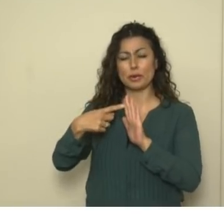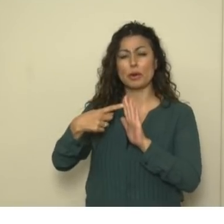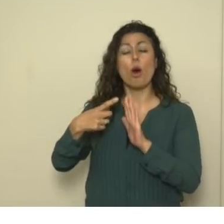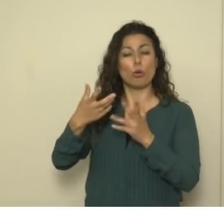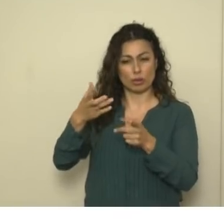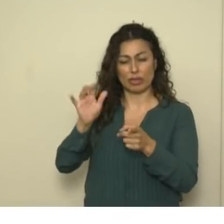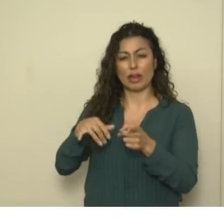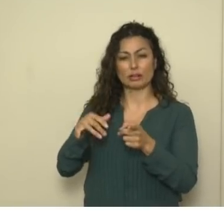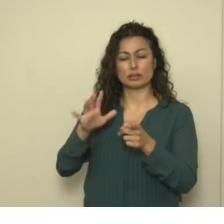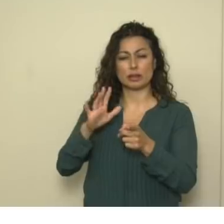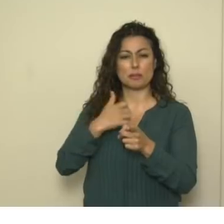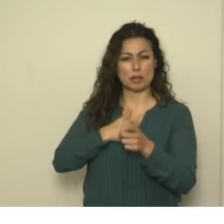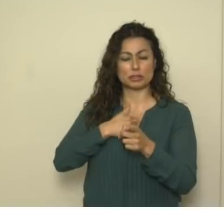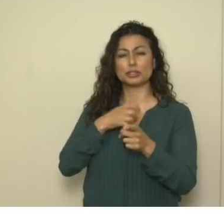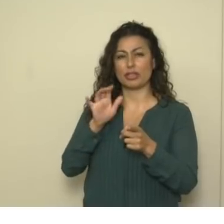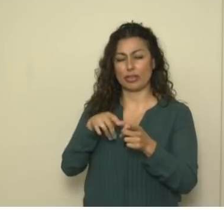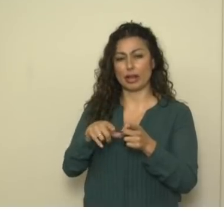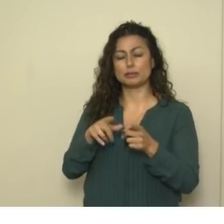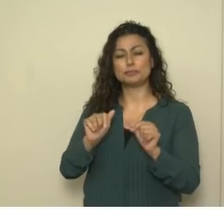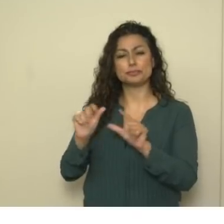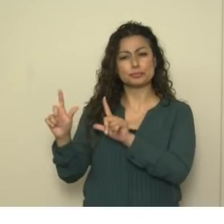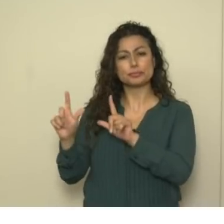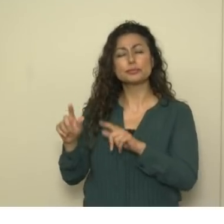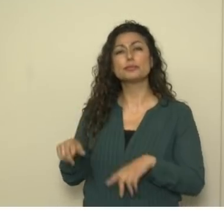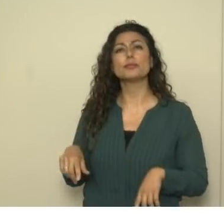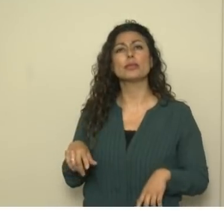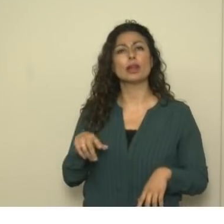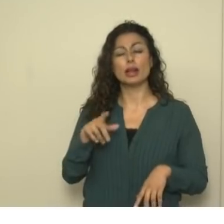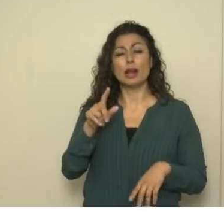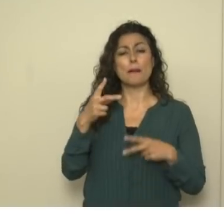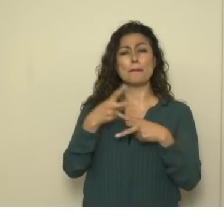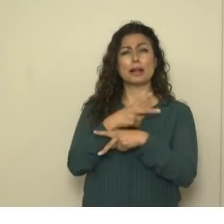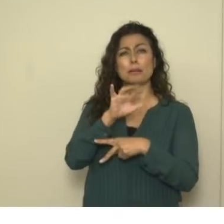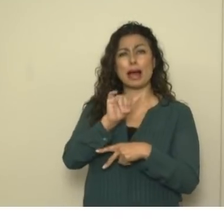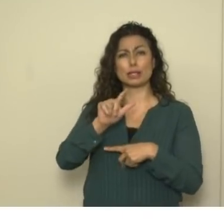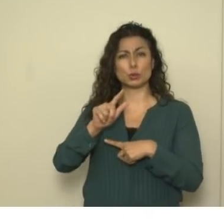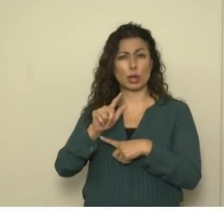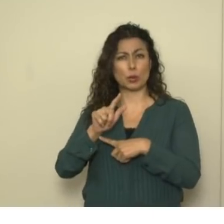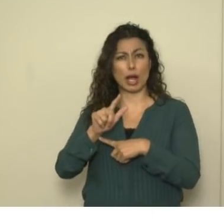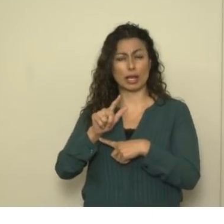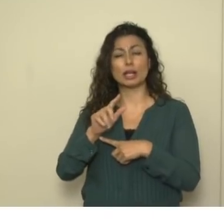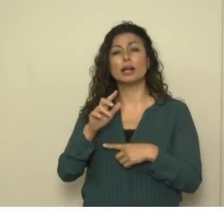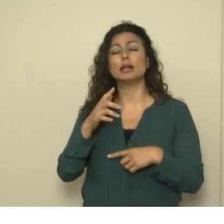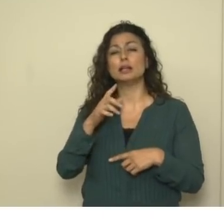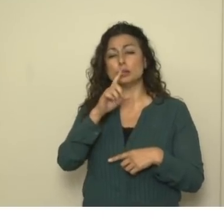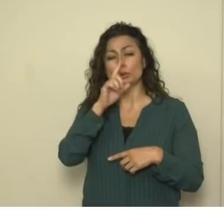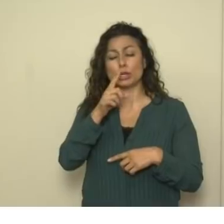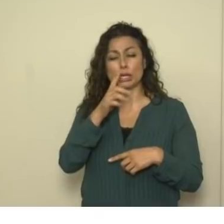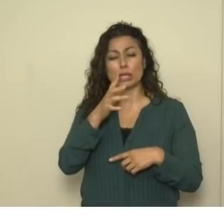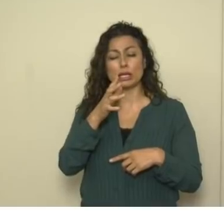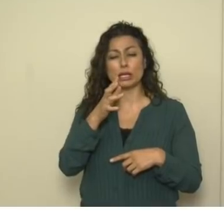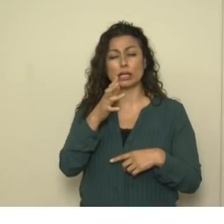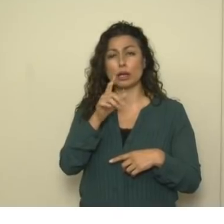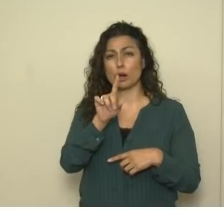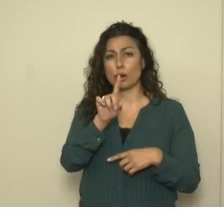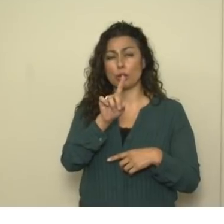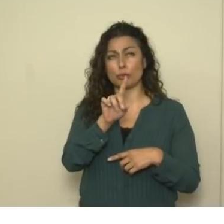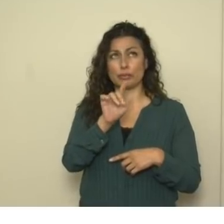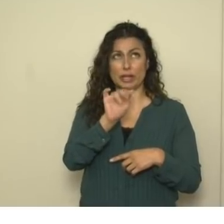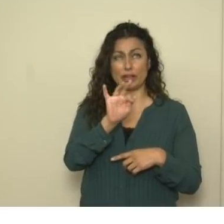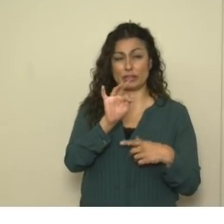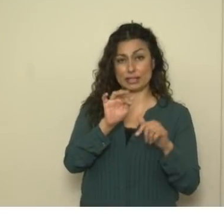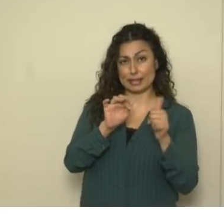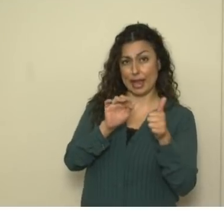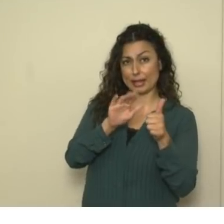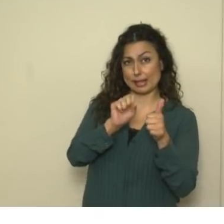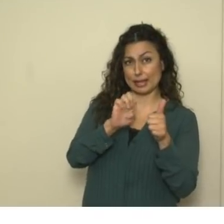you. I apologize. You just multiply by 21. So if we had 100 cases, if we had 10